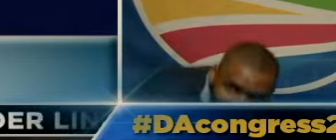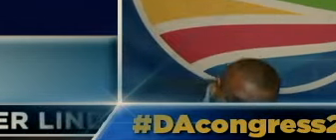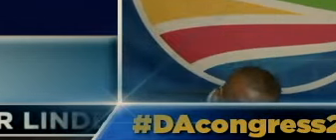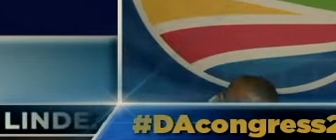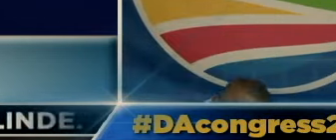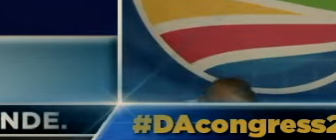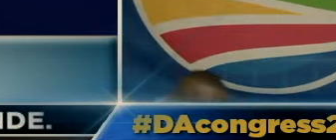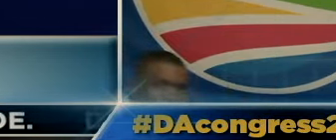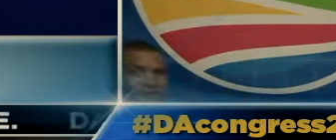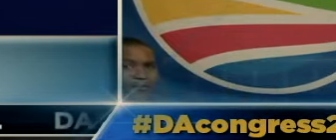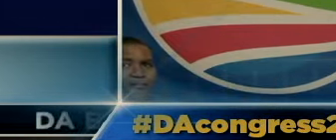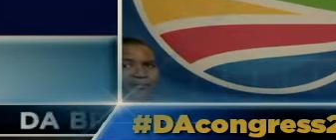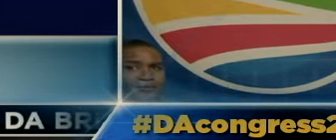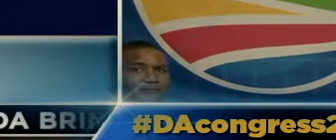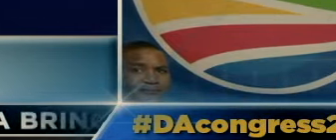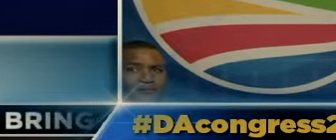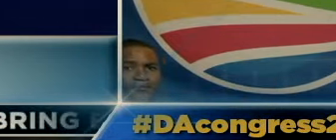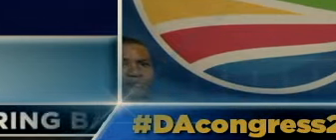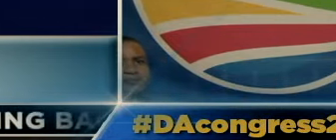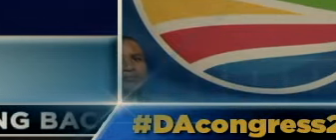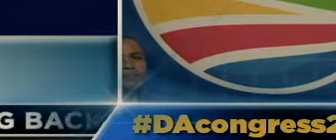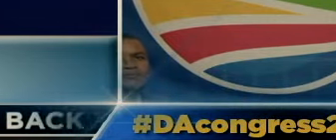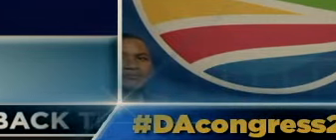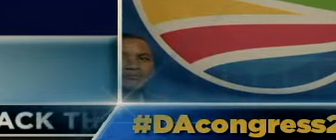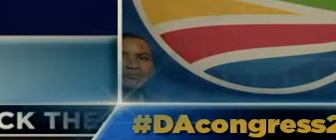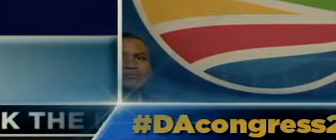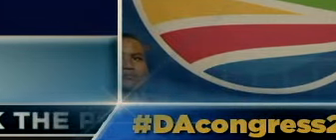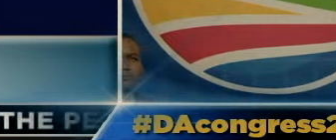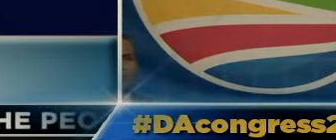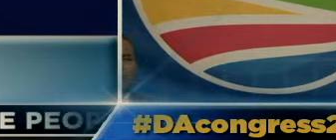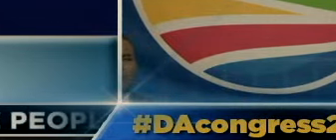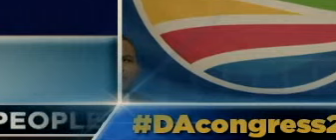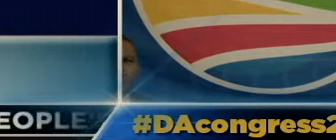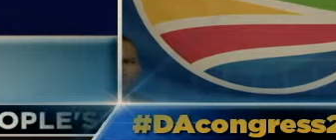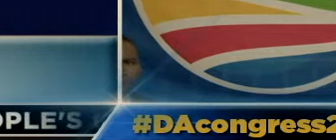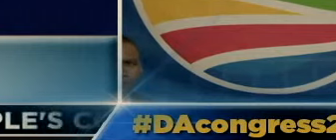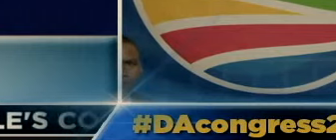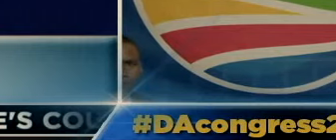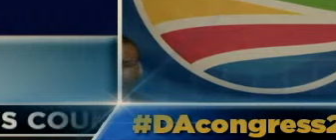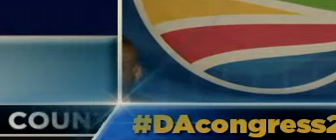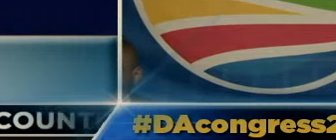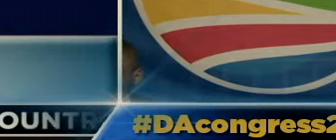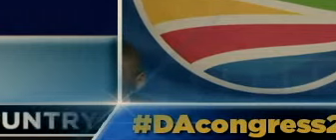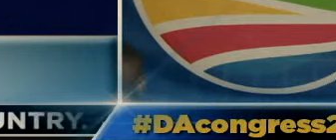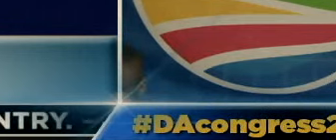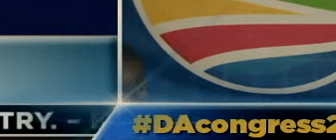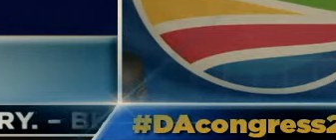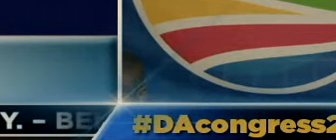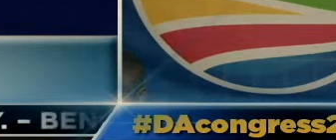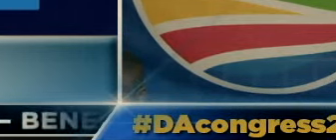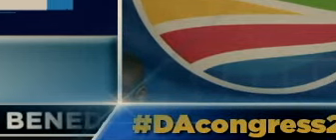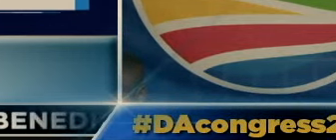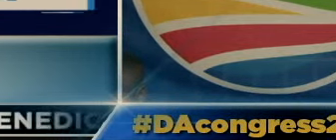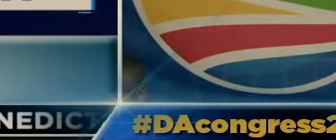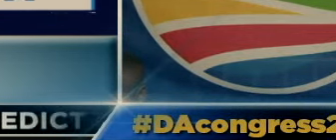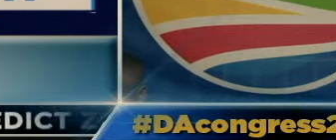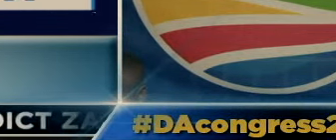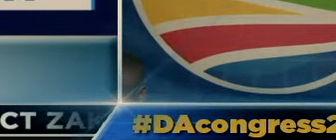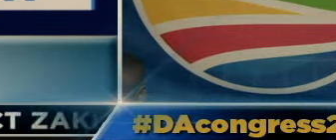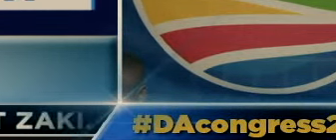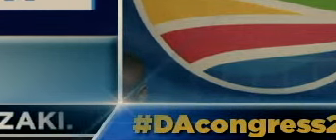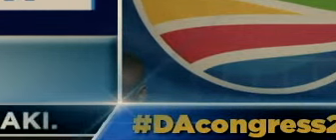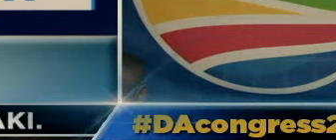the very lucky DA members who got to become a DA young leader, and that program truly changed my life. And from there I